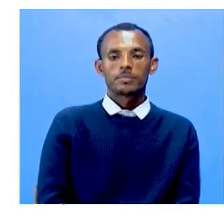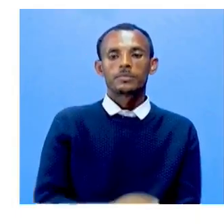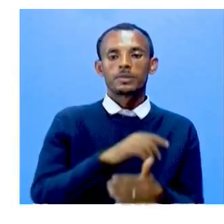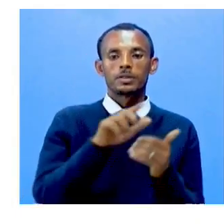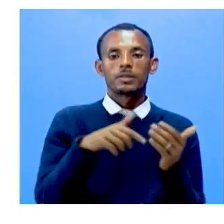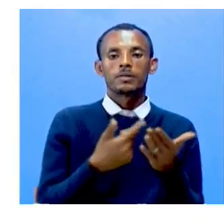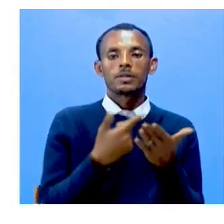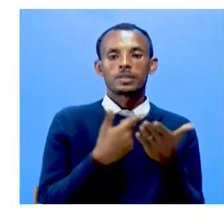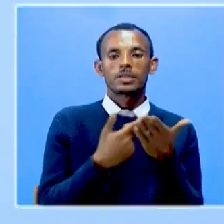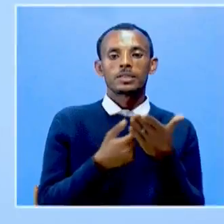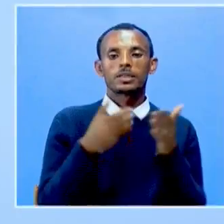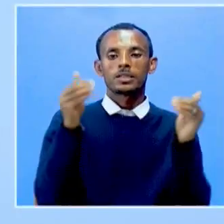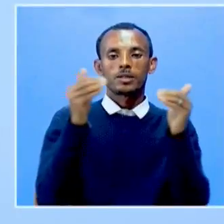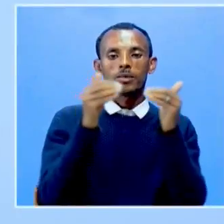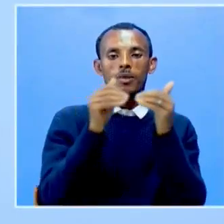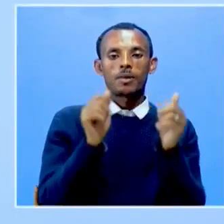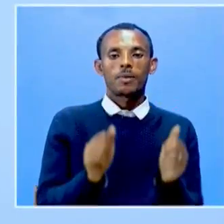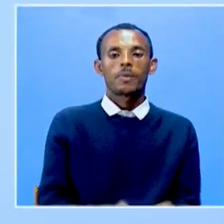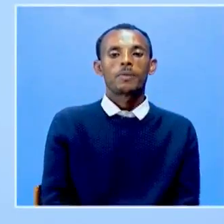Therefore, this will be equal to